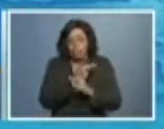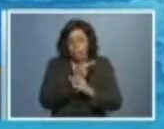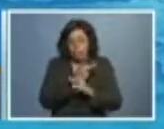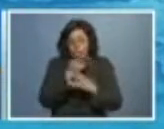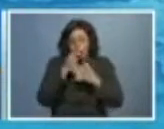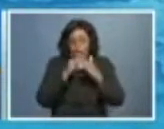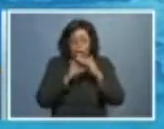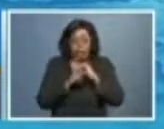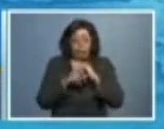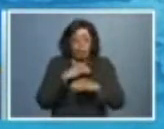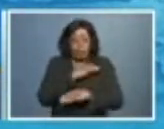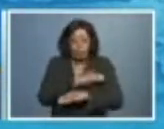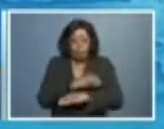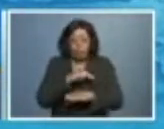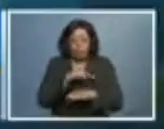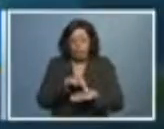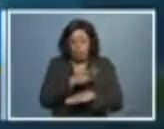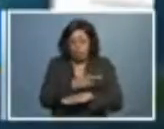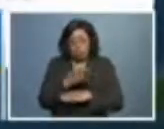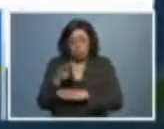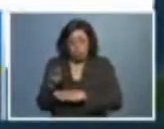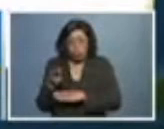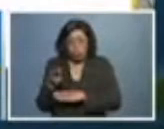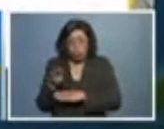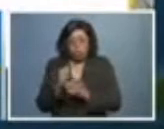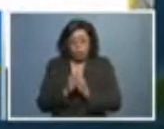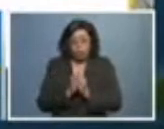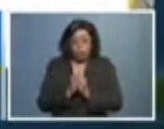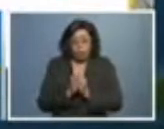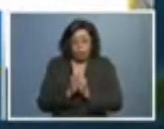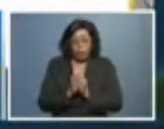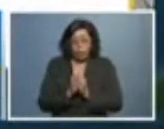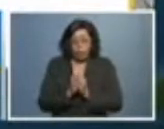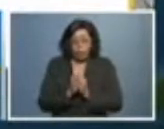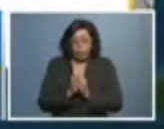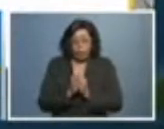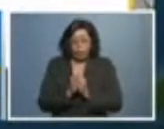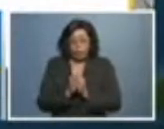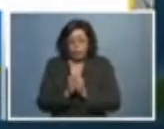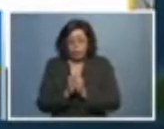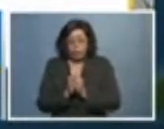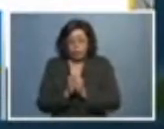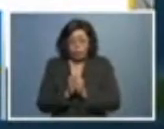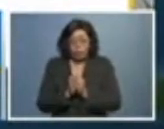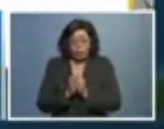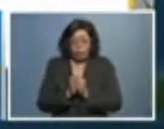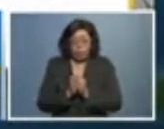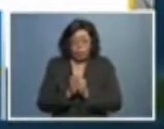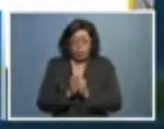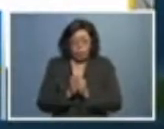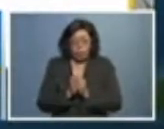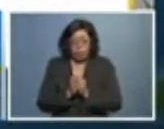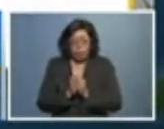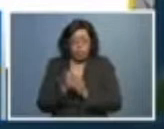Ministry of Environment and Natural Resources and the Basel Convention Regional Center for Training and Technology Transfer for the Caribbean.